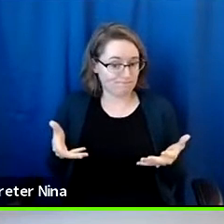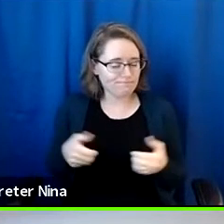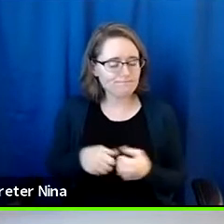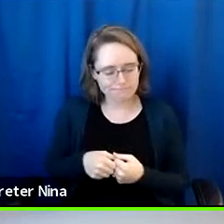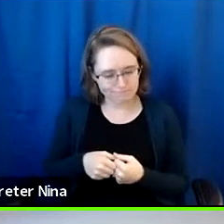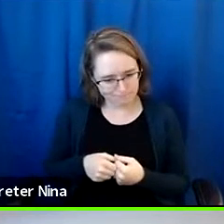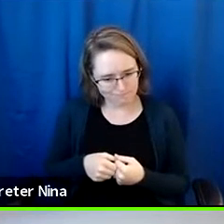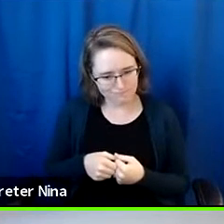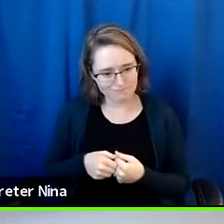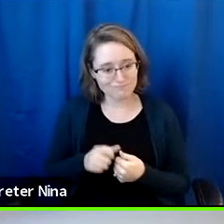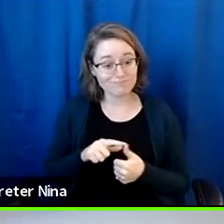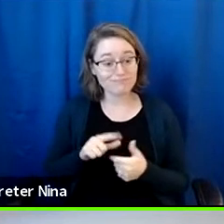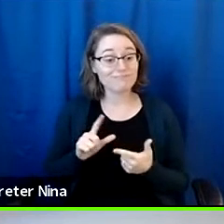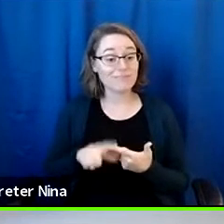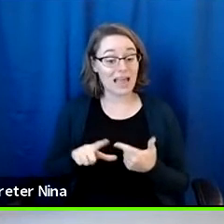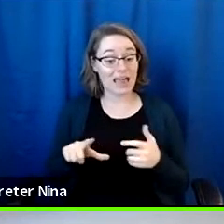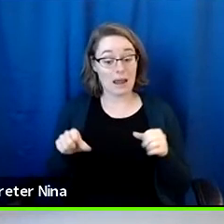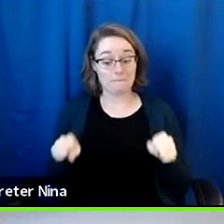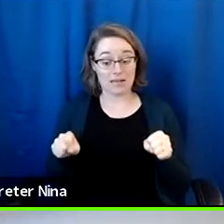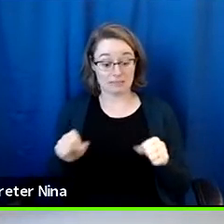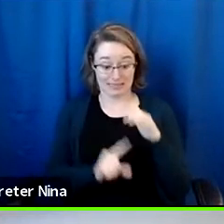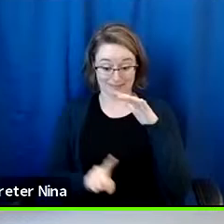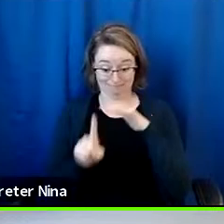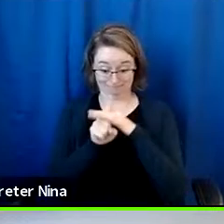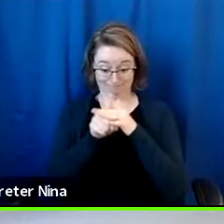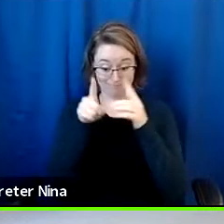then when possibilities present themselves,